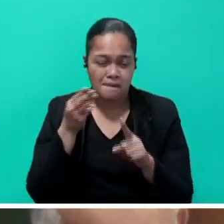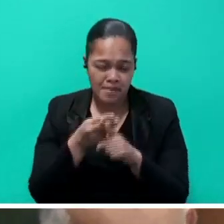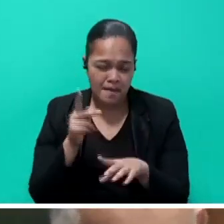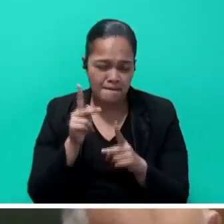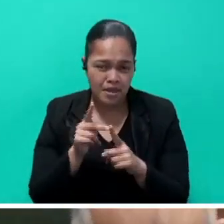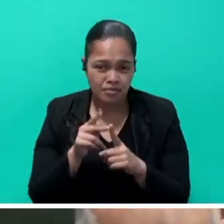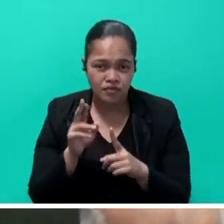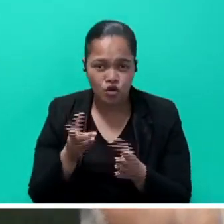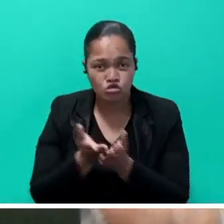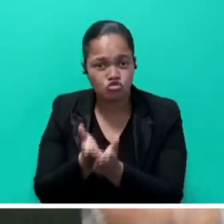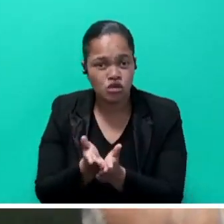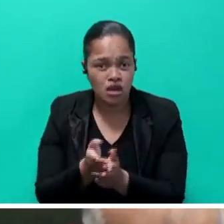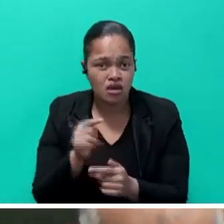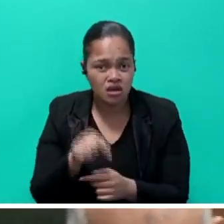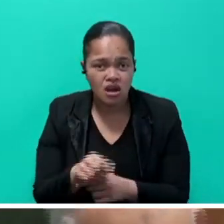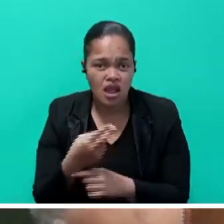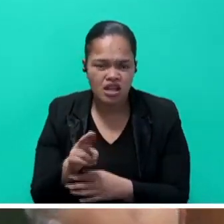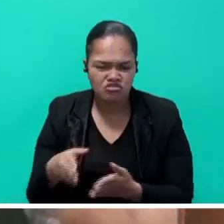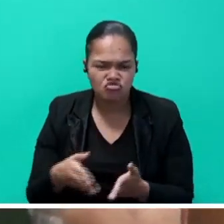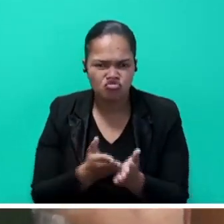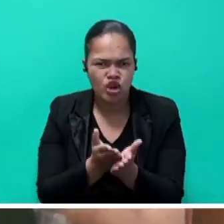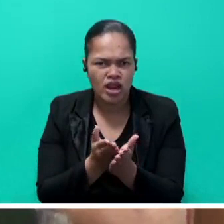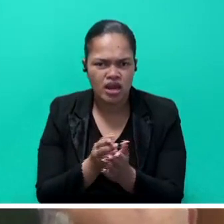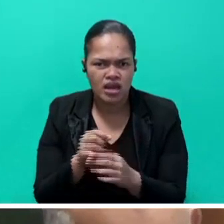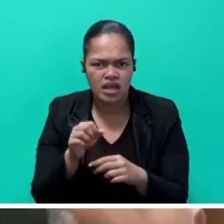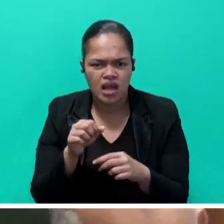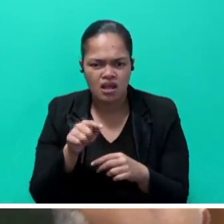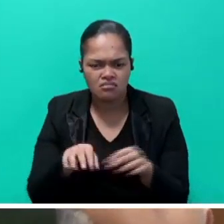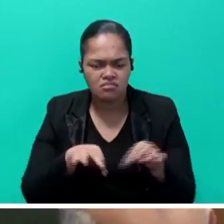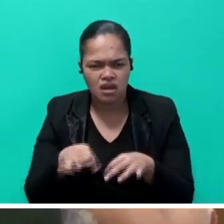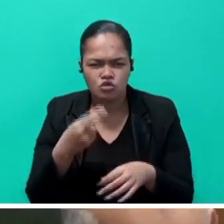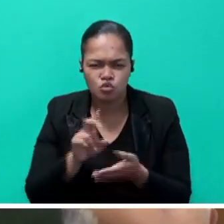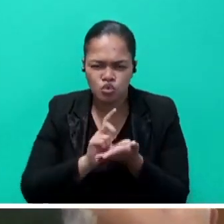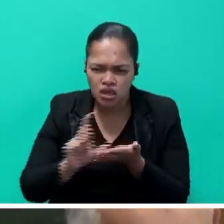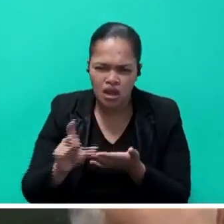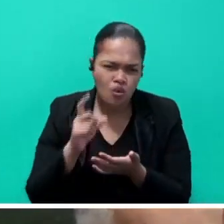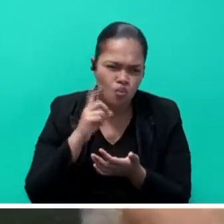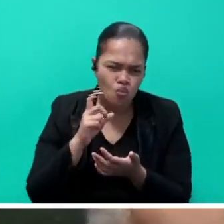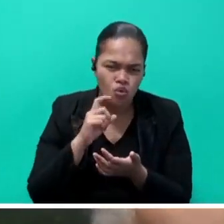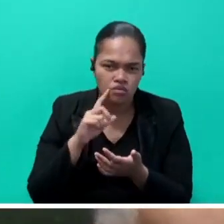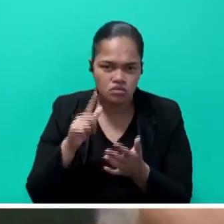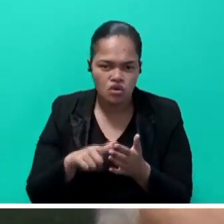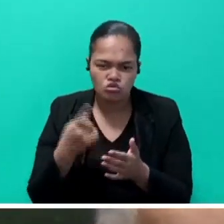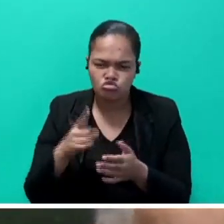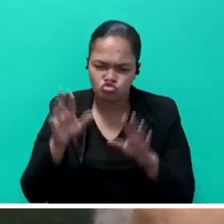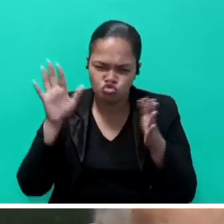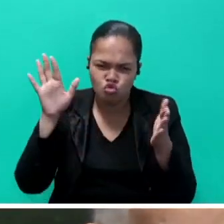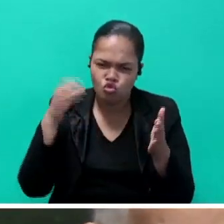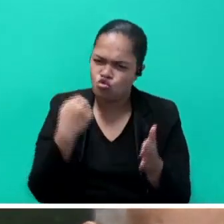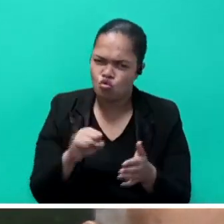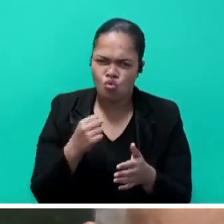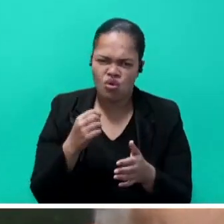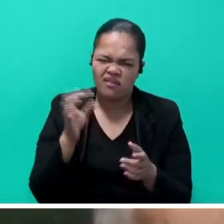drainage improvement works within the drainage schemes was to clear waterlogged areas and reduce the impacts of flooding.